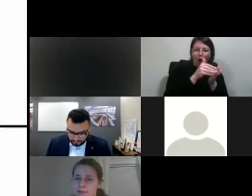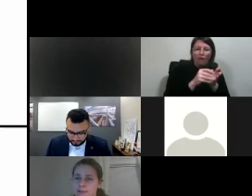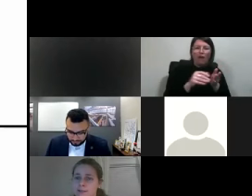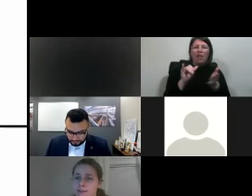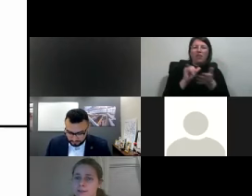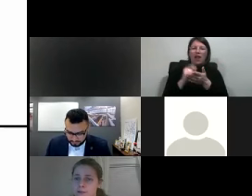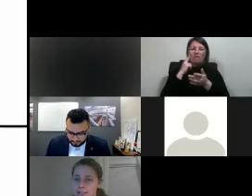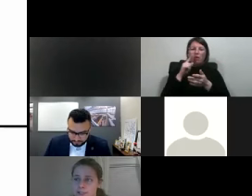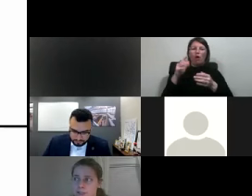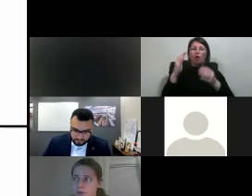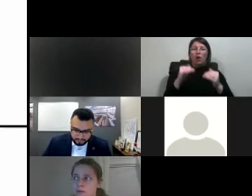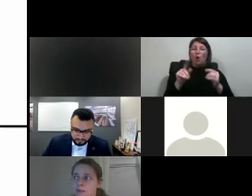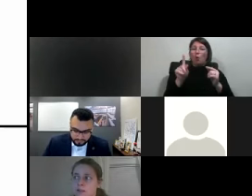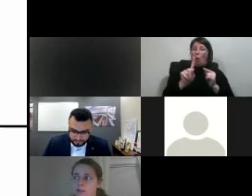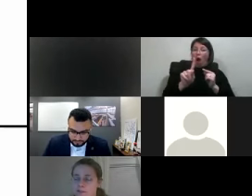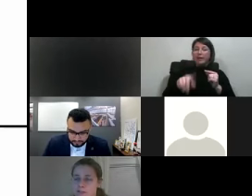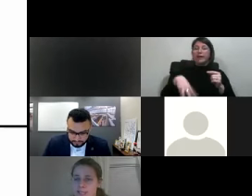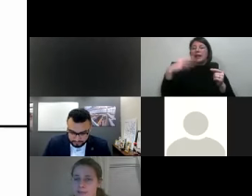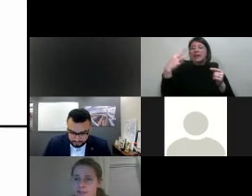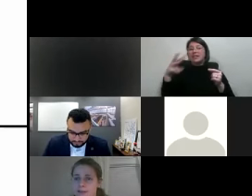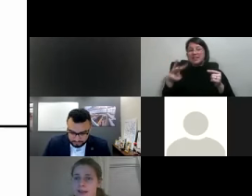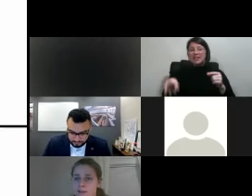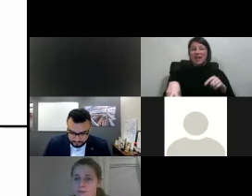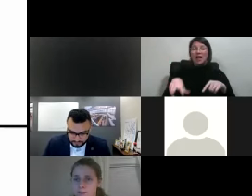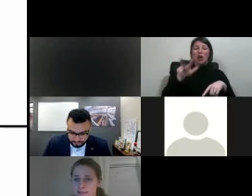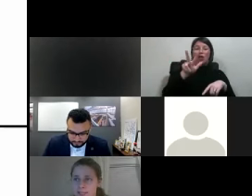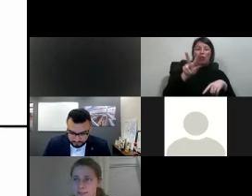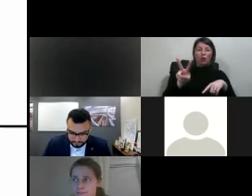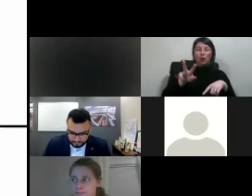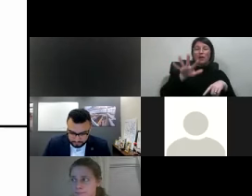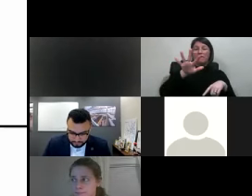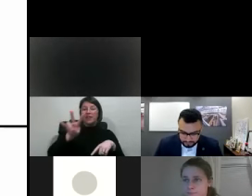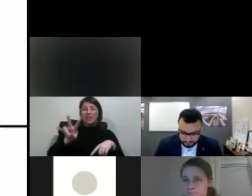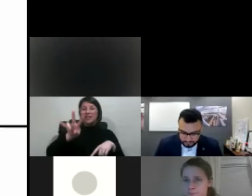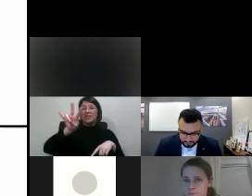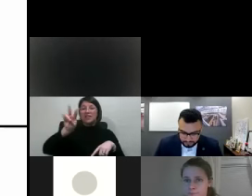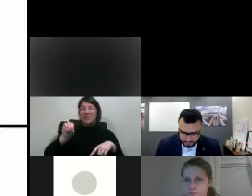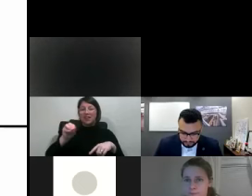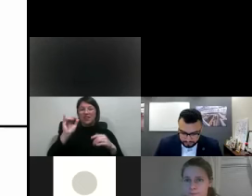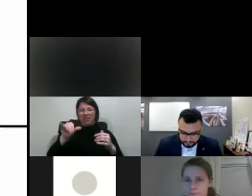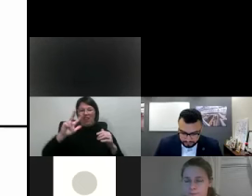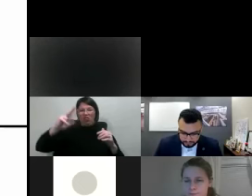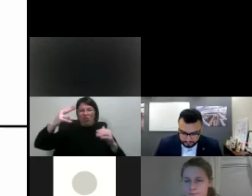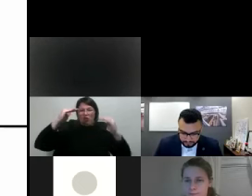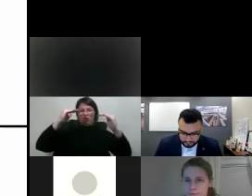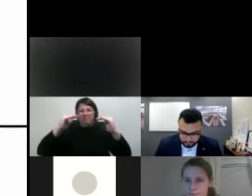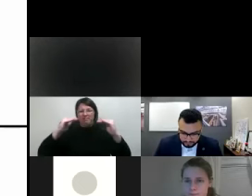16, 32, 57, and the route 70.